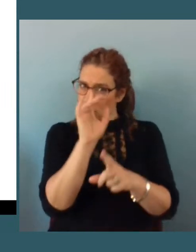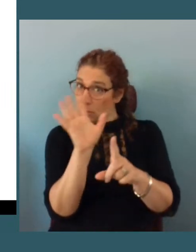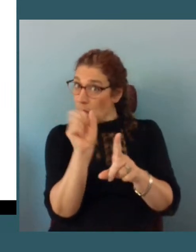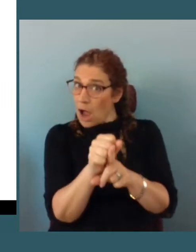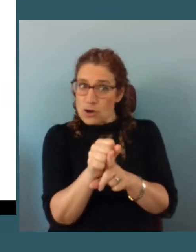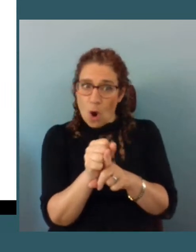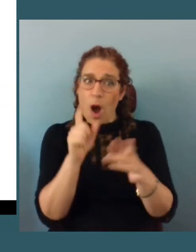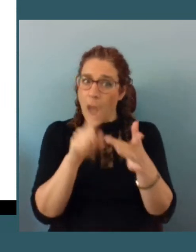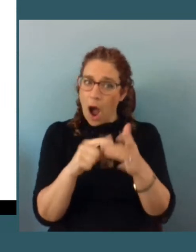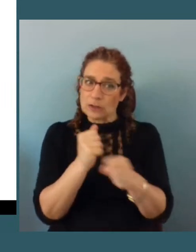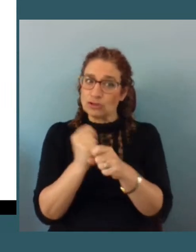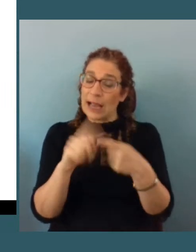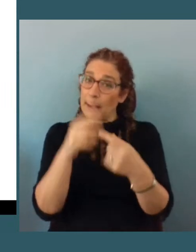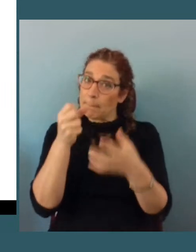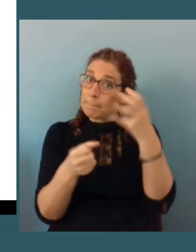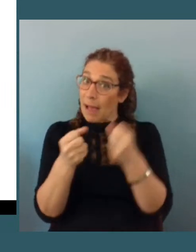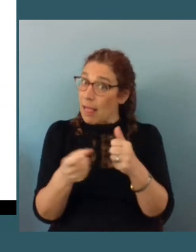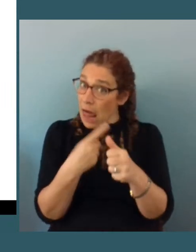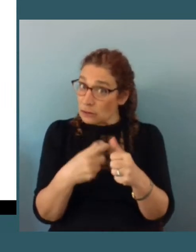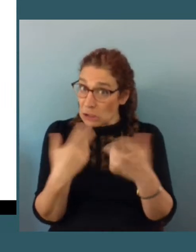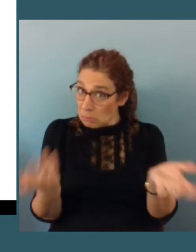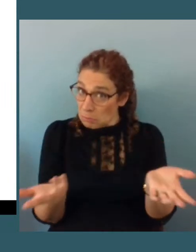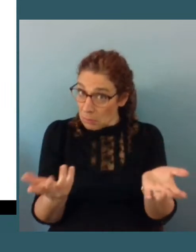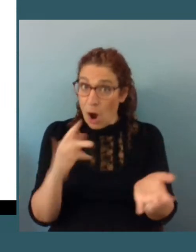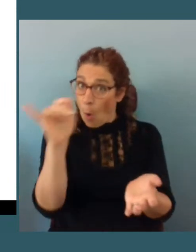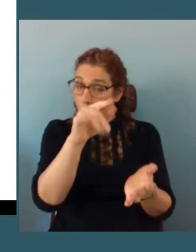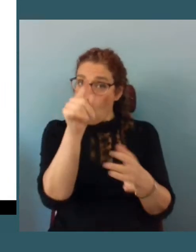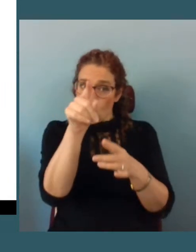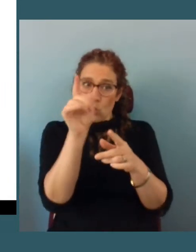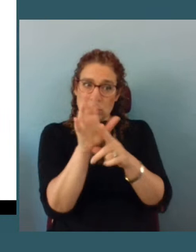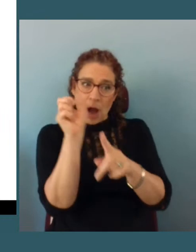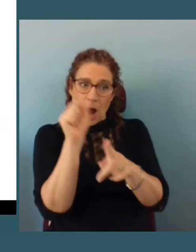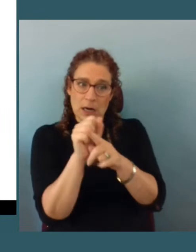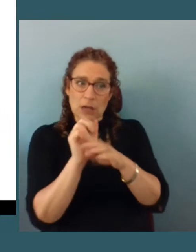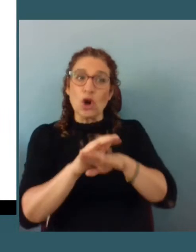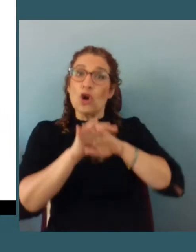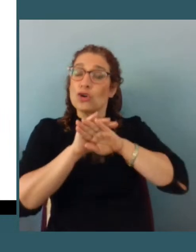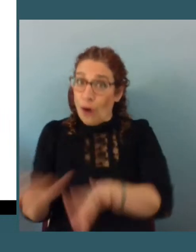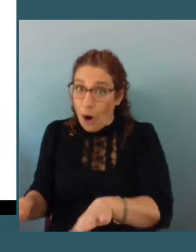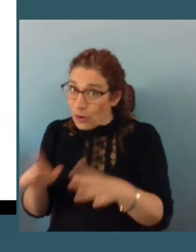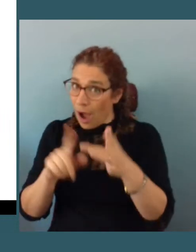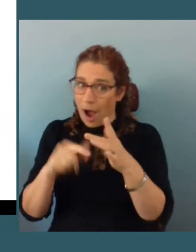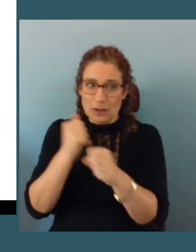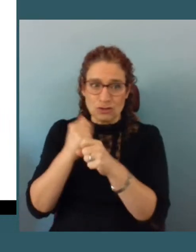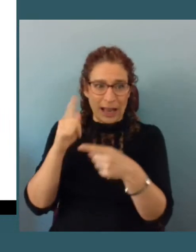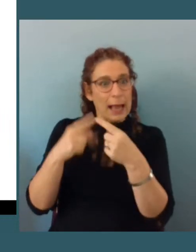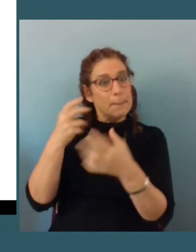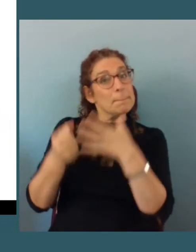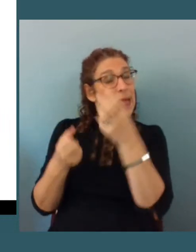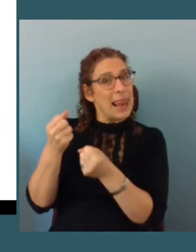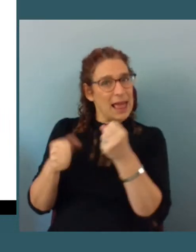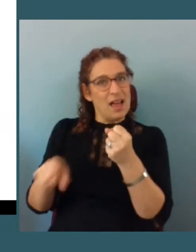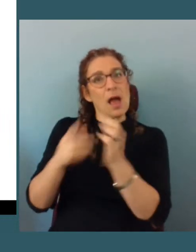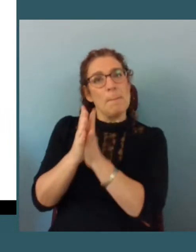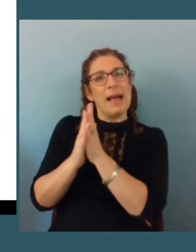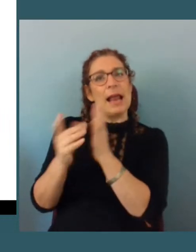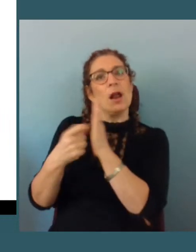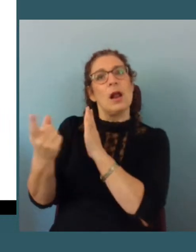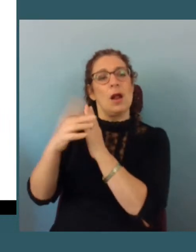allergy? Do you diagnose non-IgE-mediated milk allergy, or do you refer to a local allergy team?